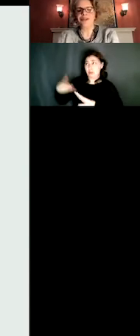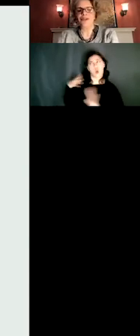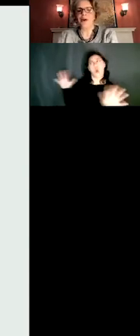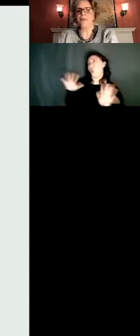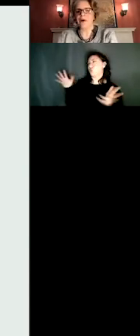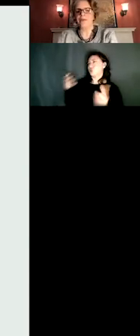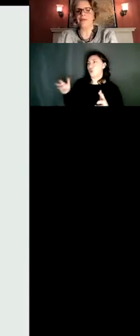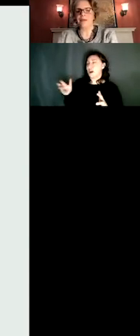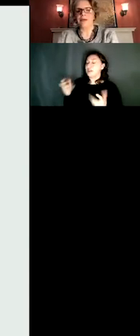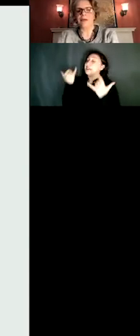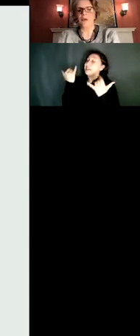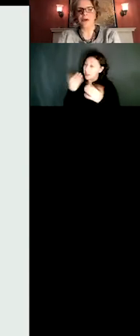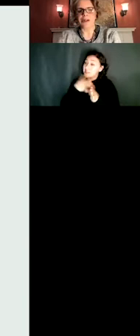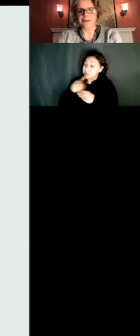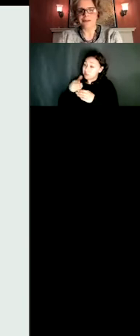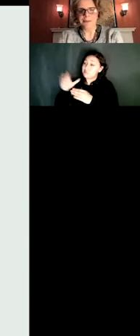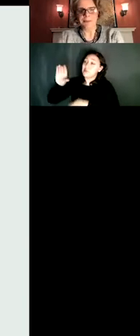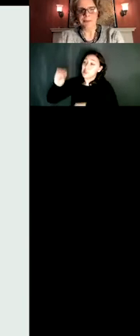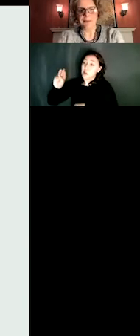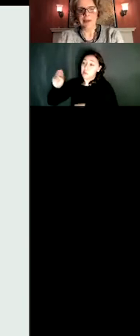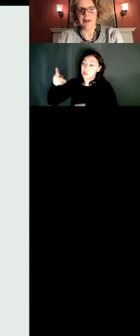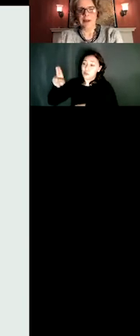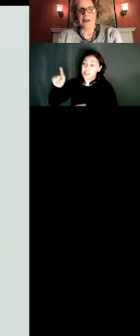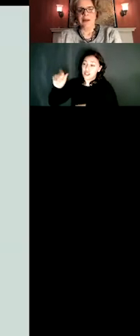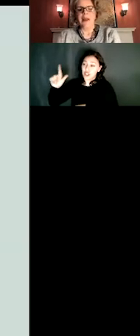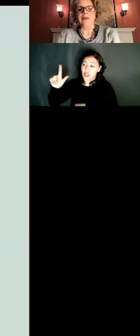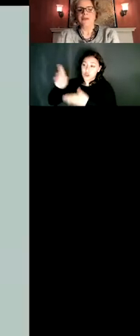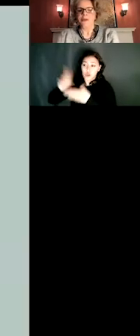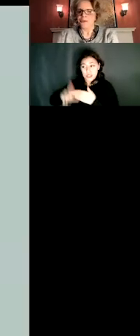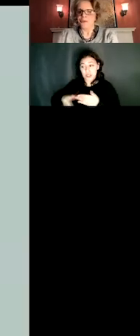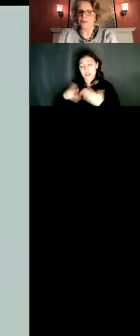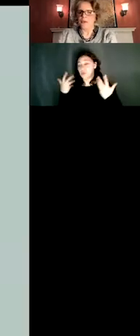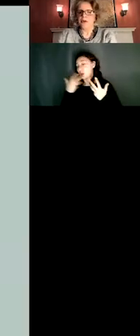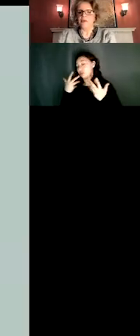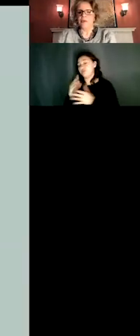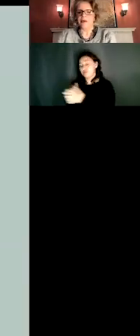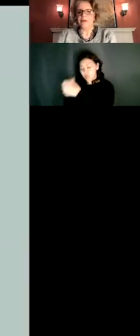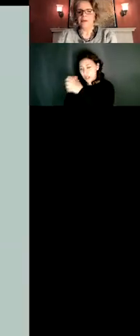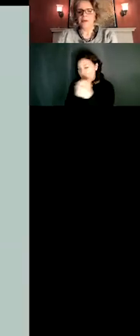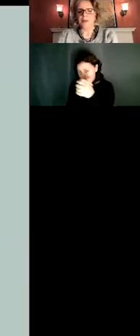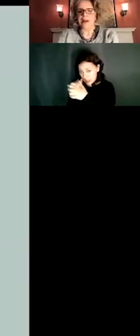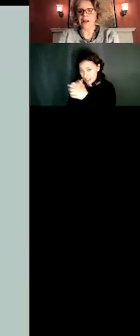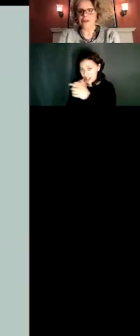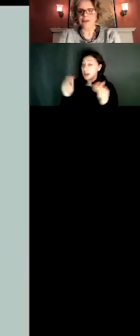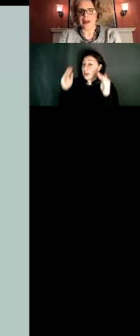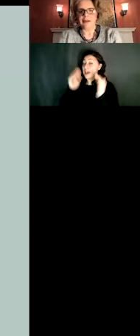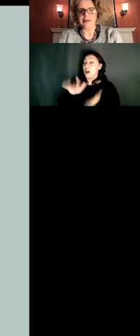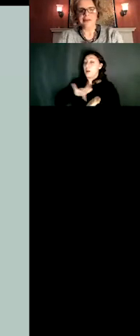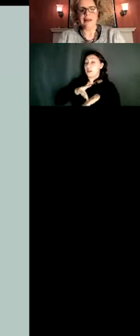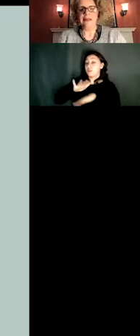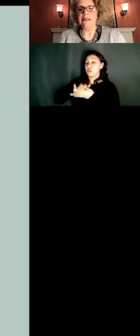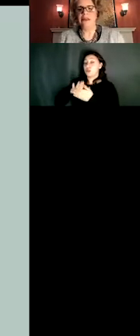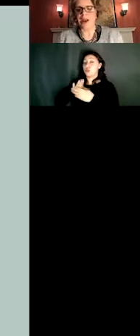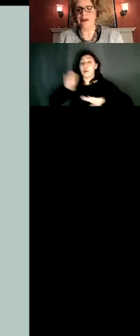Congratulations to the 12 graduate school awardees. Next, to introduce the awards from the Medical School and the Biological